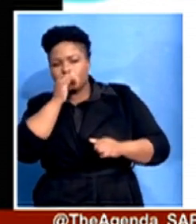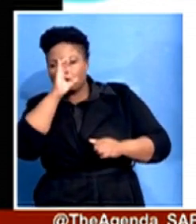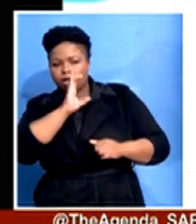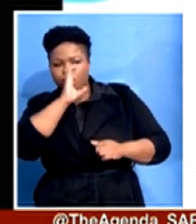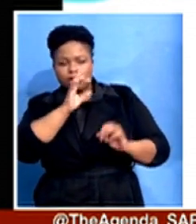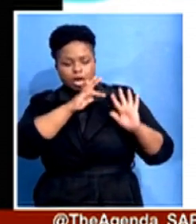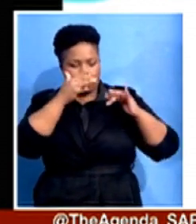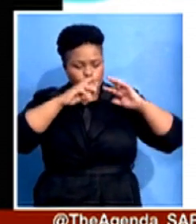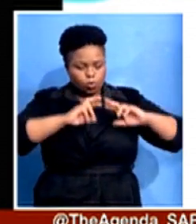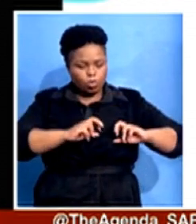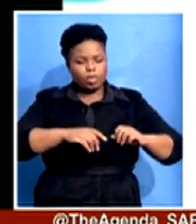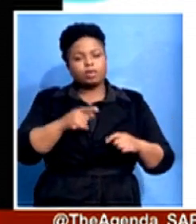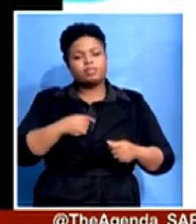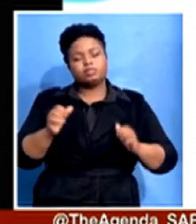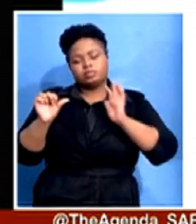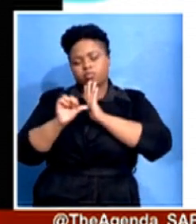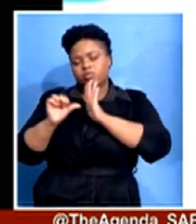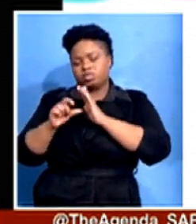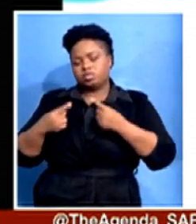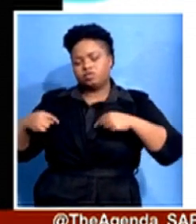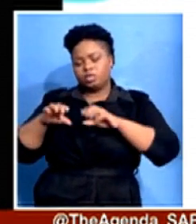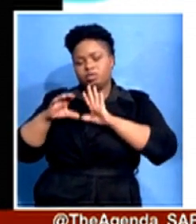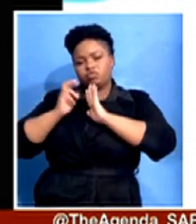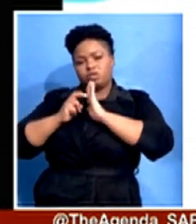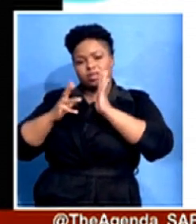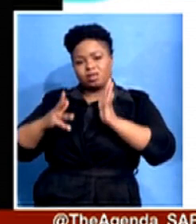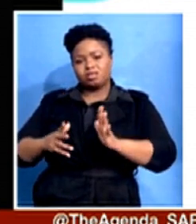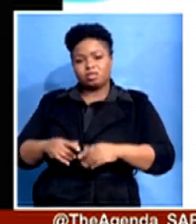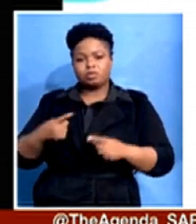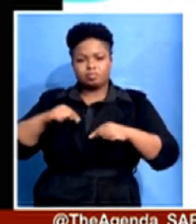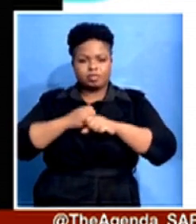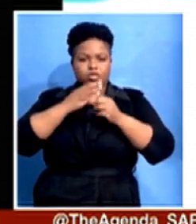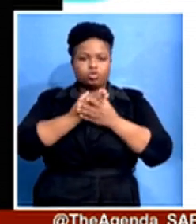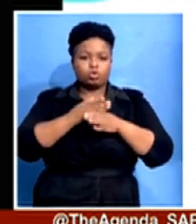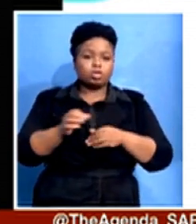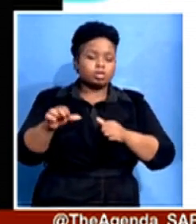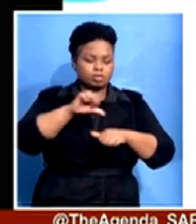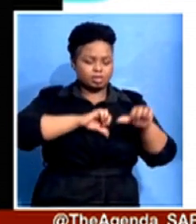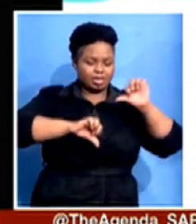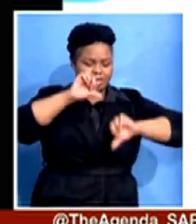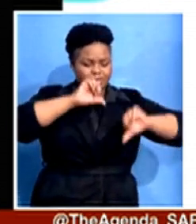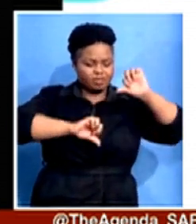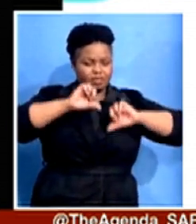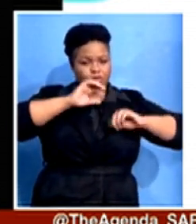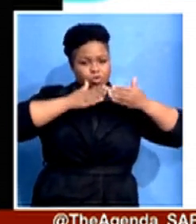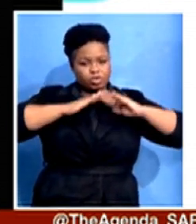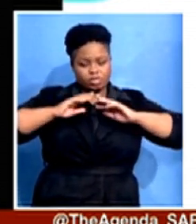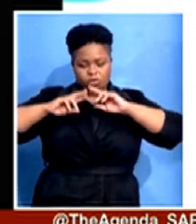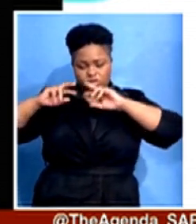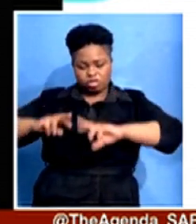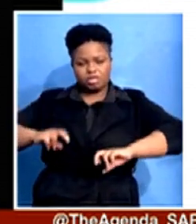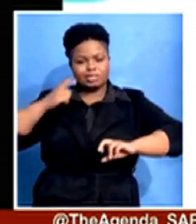part in enabling the scientific community and the research community to be able to participate in these studies.